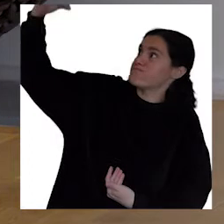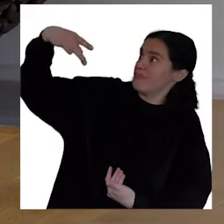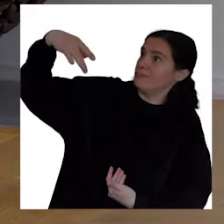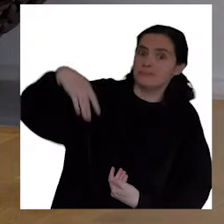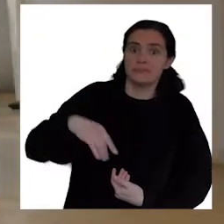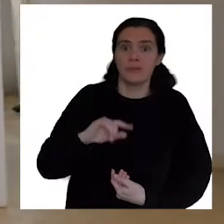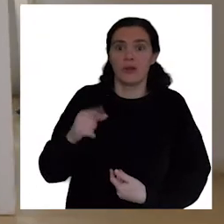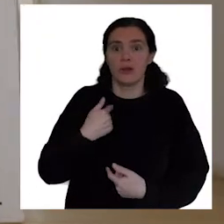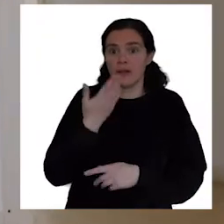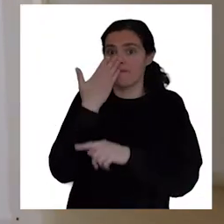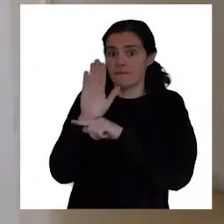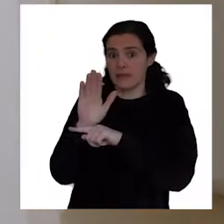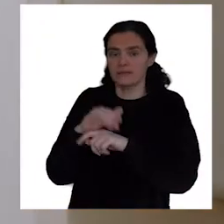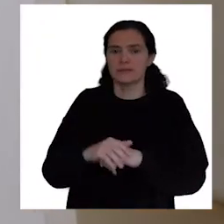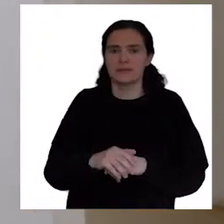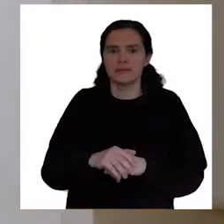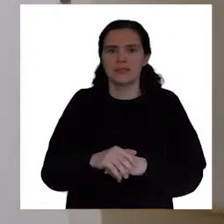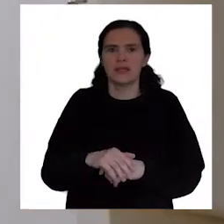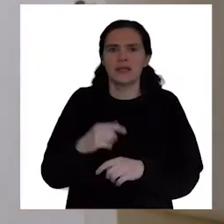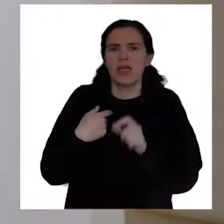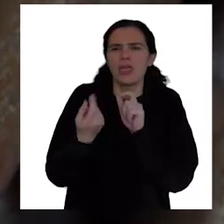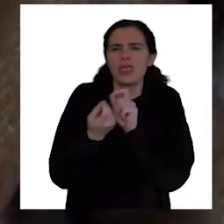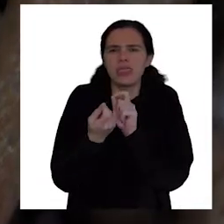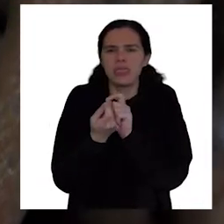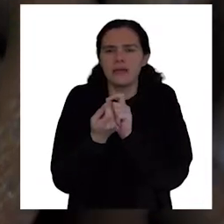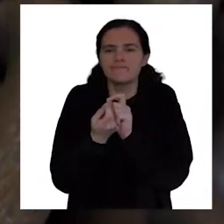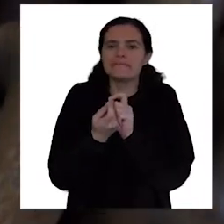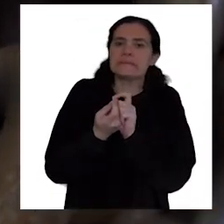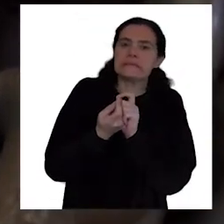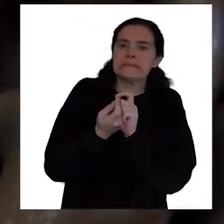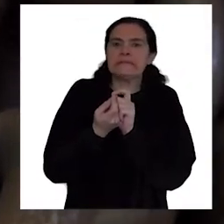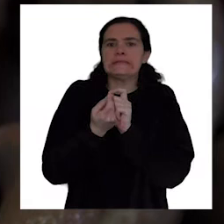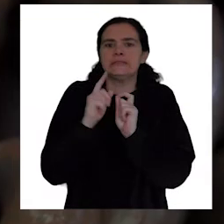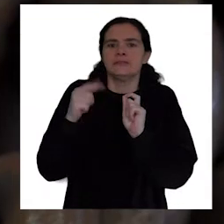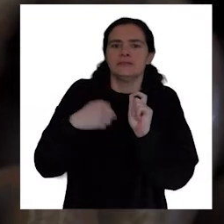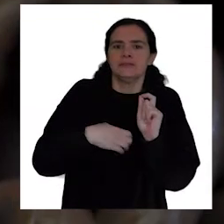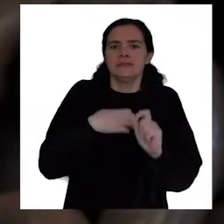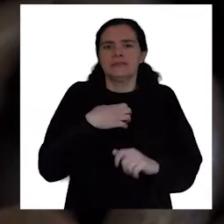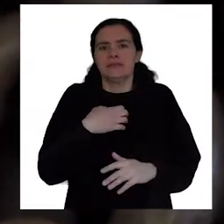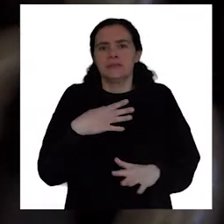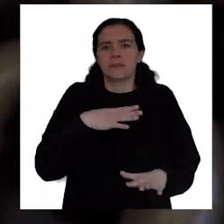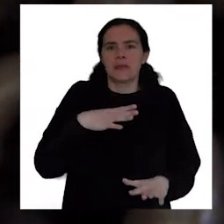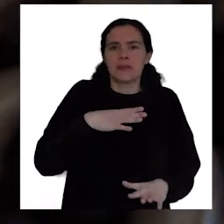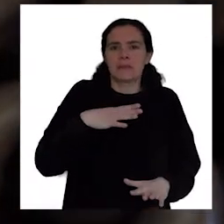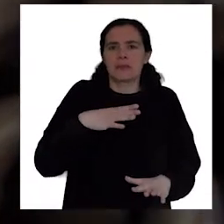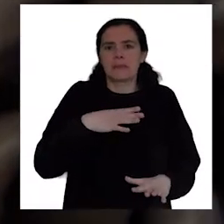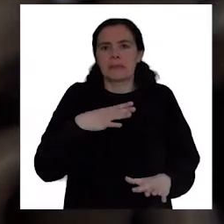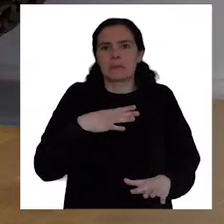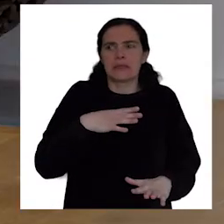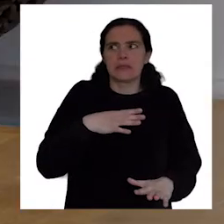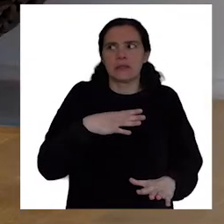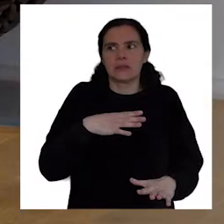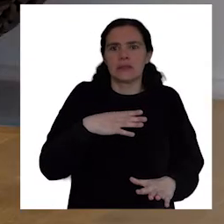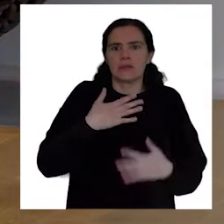when we are in front of it, at close range, we might feel a little bit of